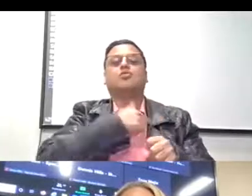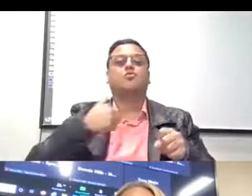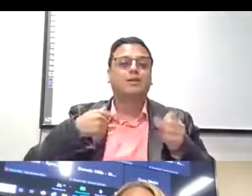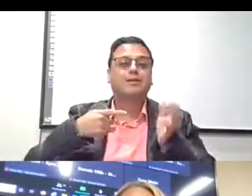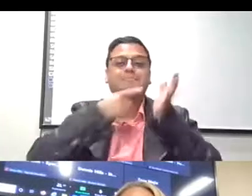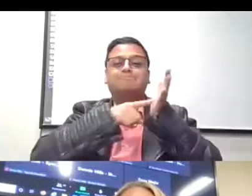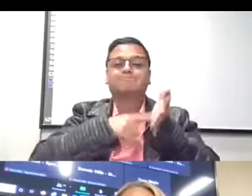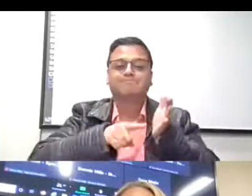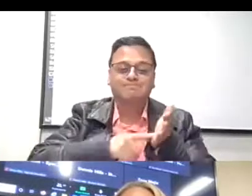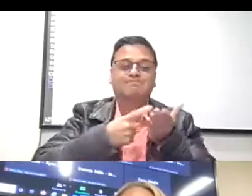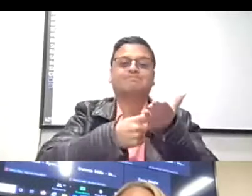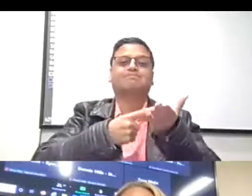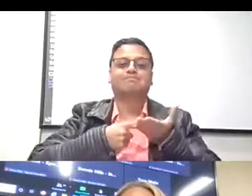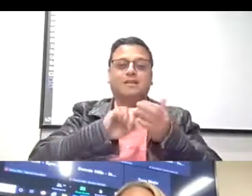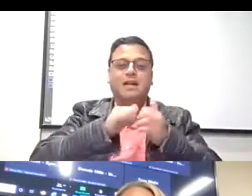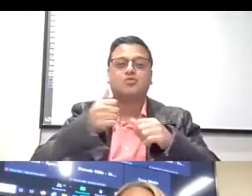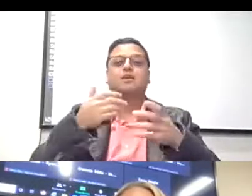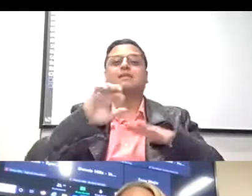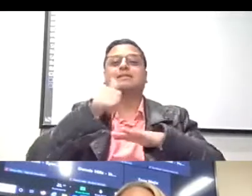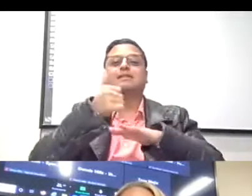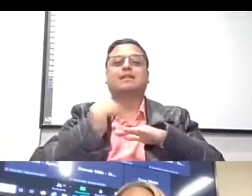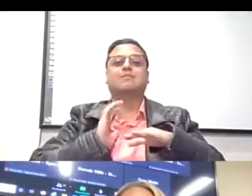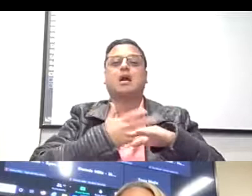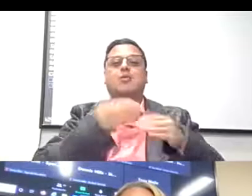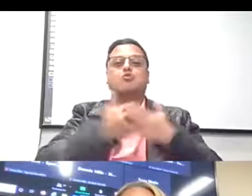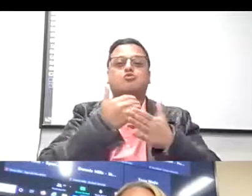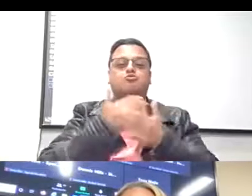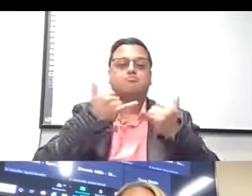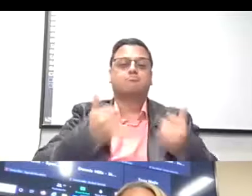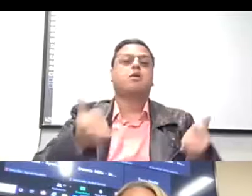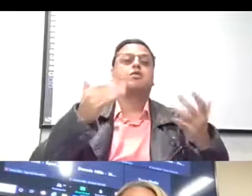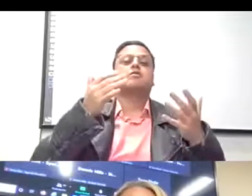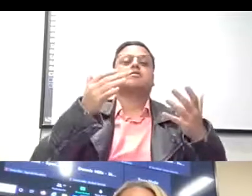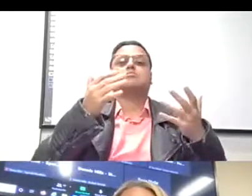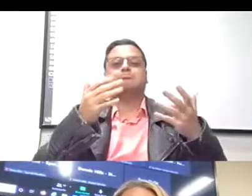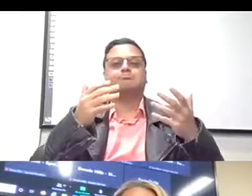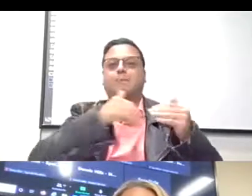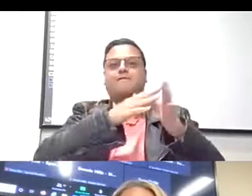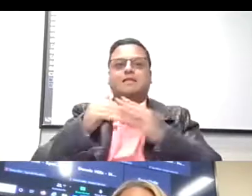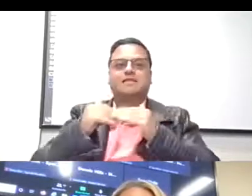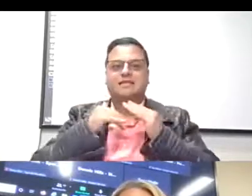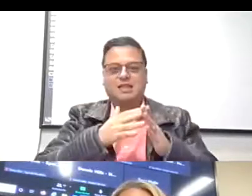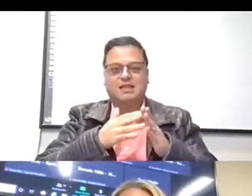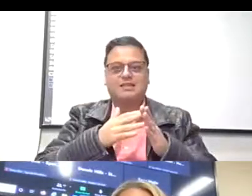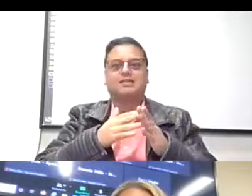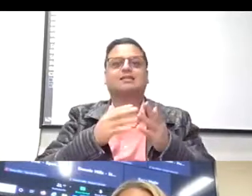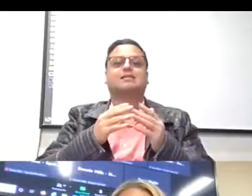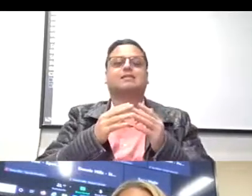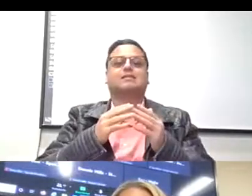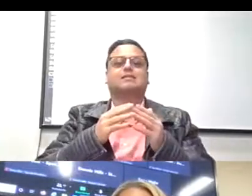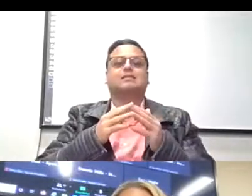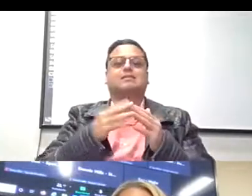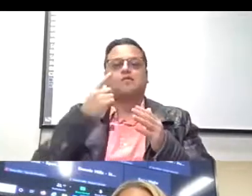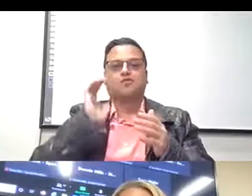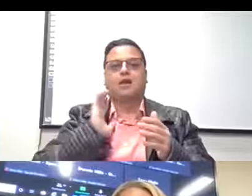actually bring sort of our new modern facilities that are called out in Measure T to real life for